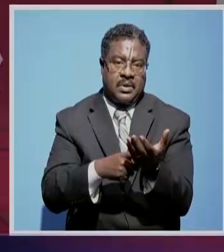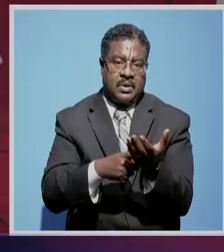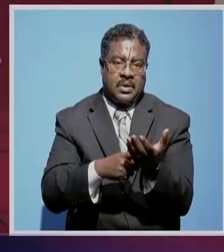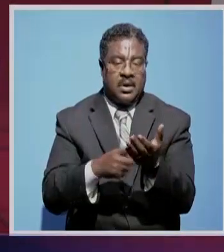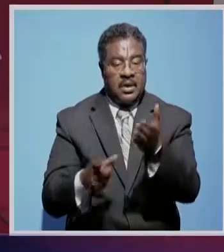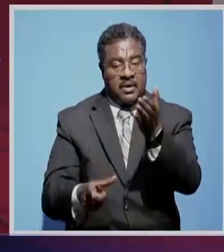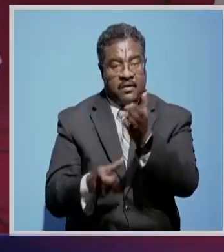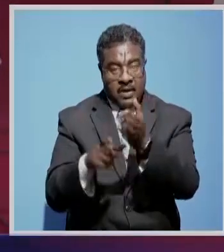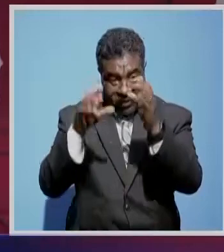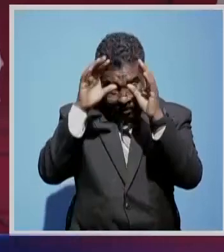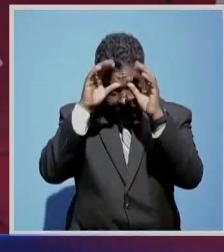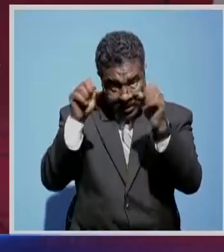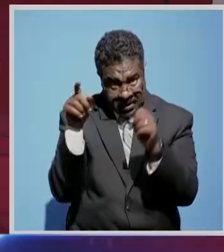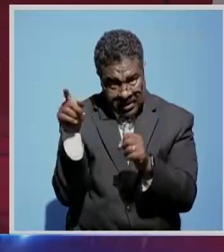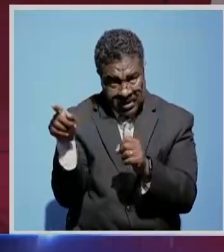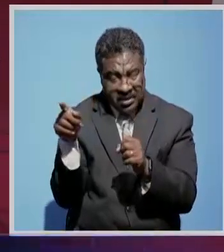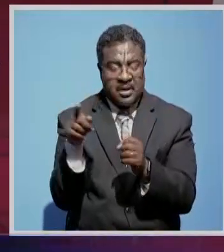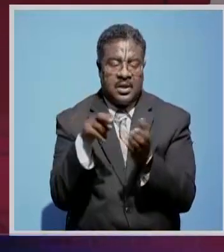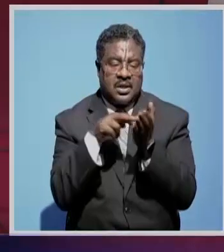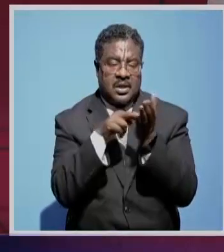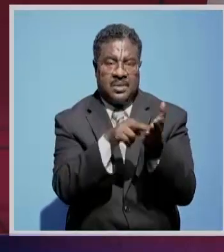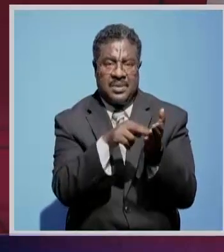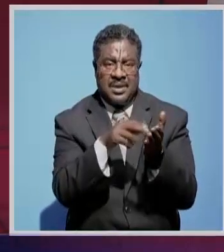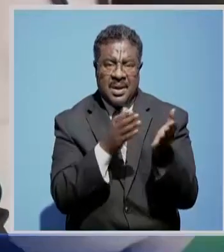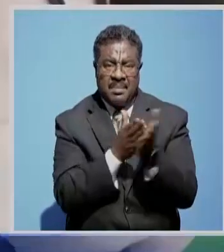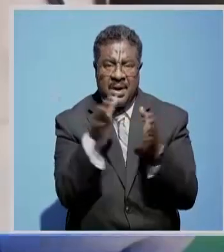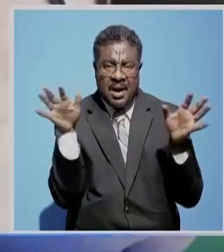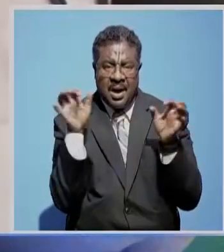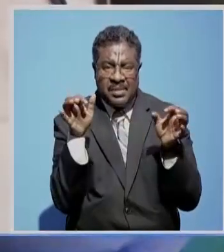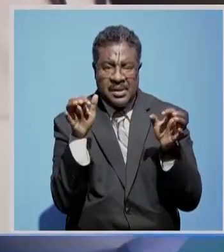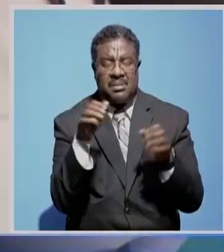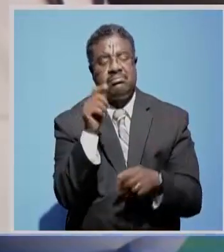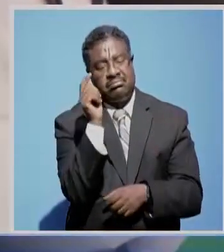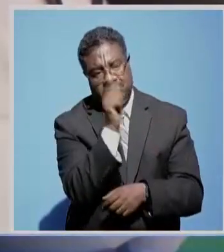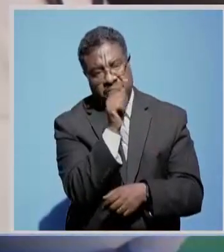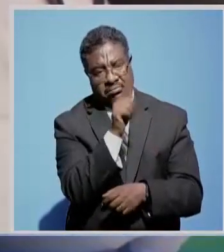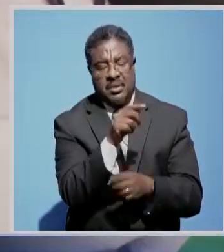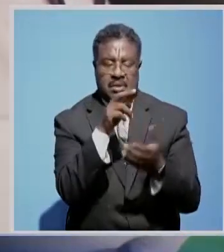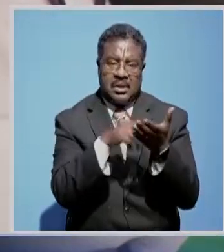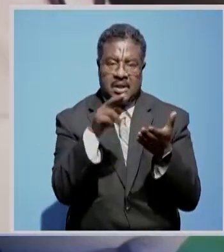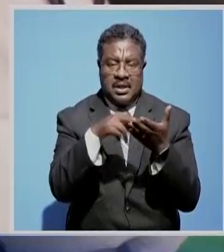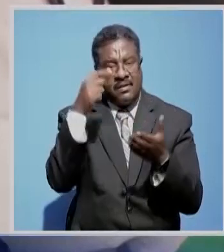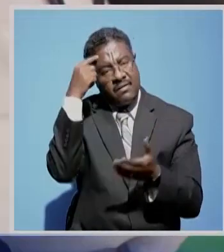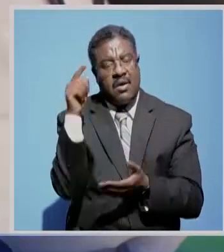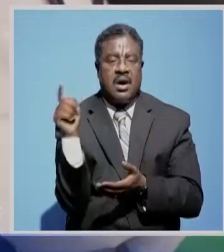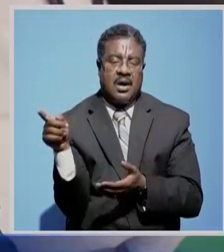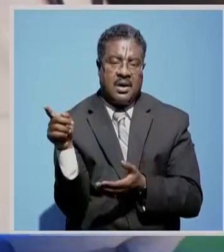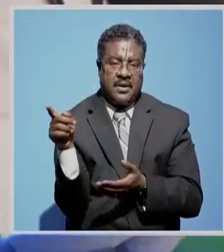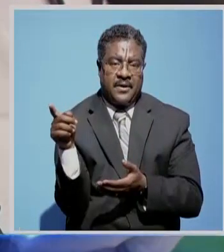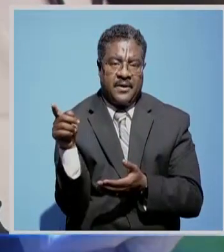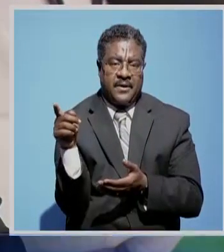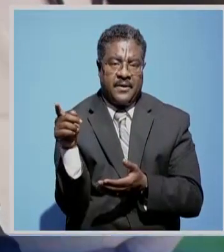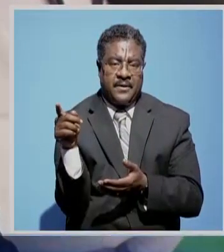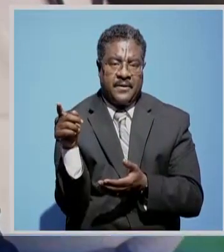President Inonge Wina was represented by Deputy Secretary to the Cabinet for Finance and Economic Development. It is